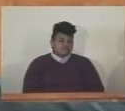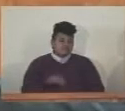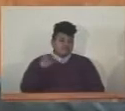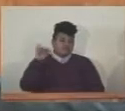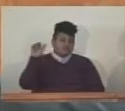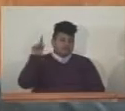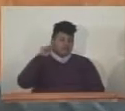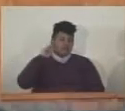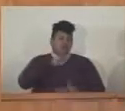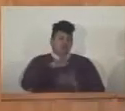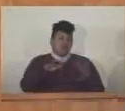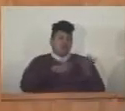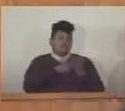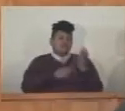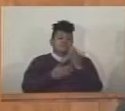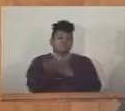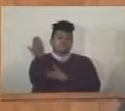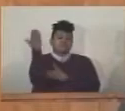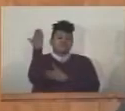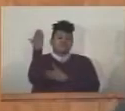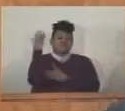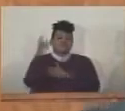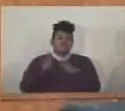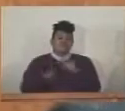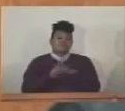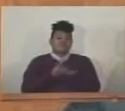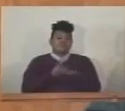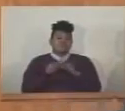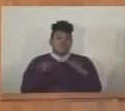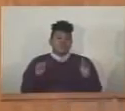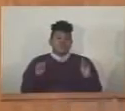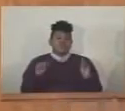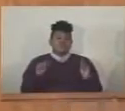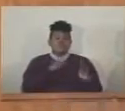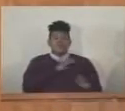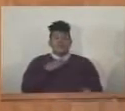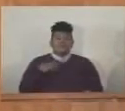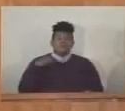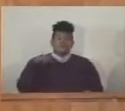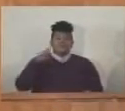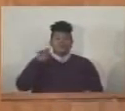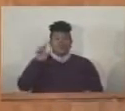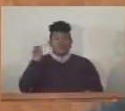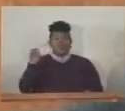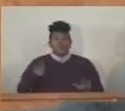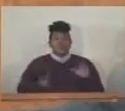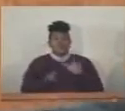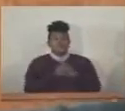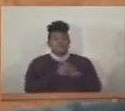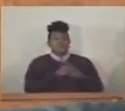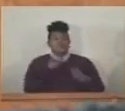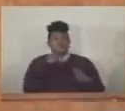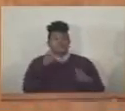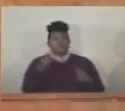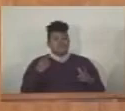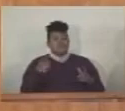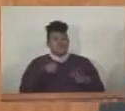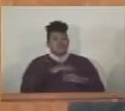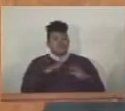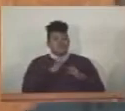office. Commissioner Quayle turning up and saying, I don't get no letter. And Commissioner Blake